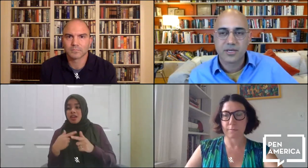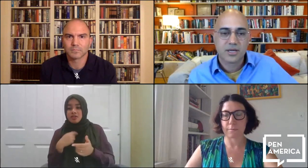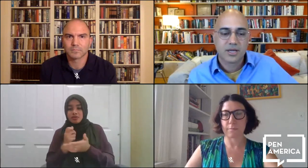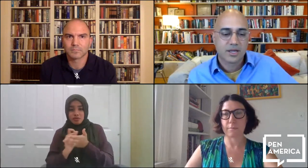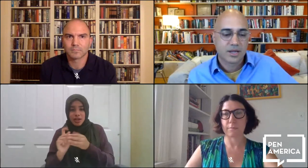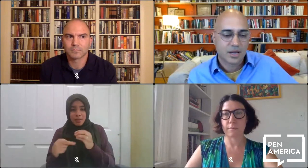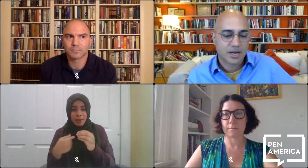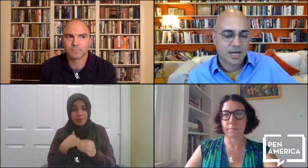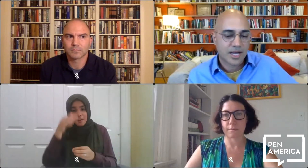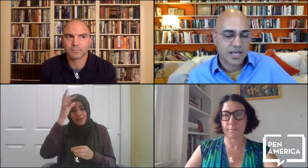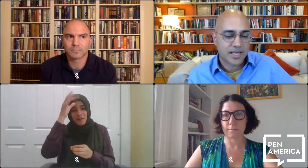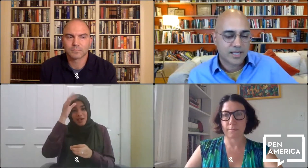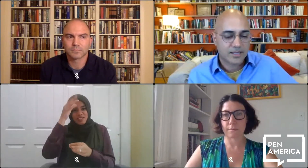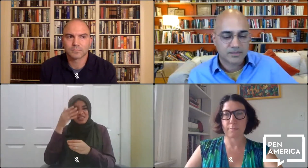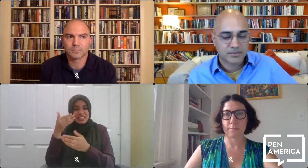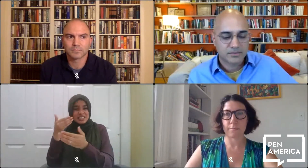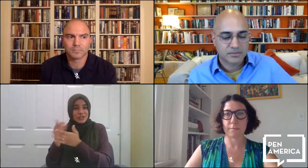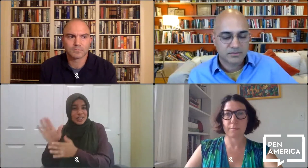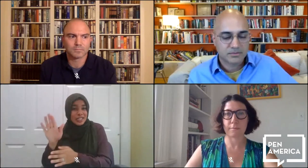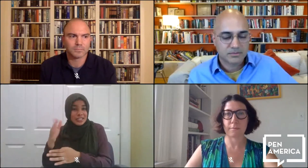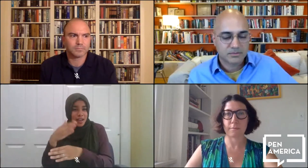and I